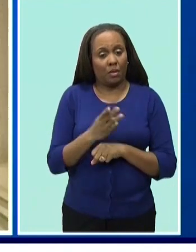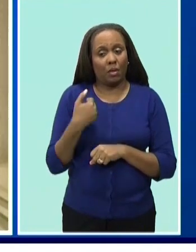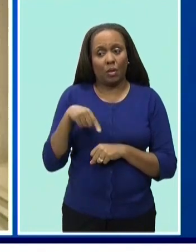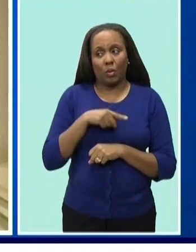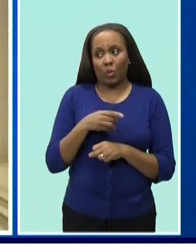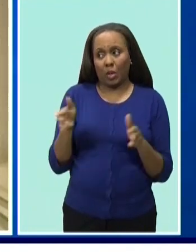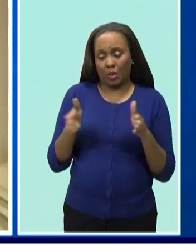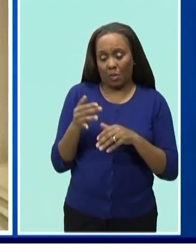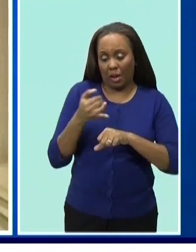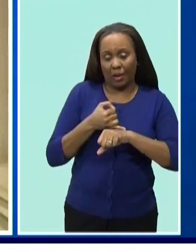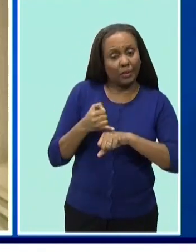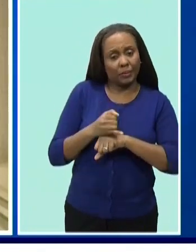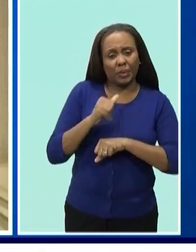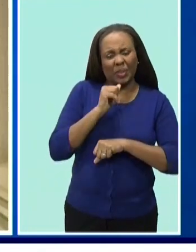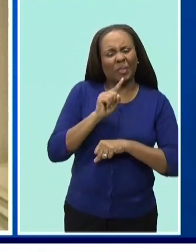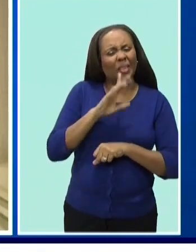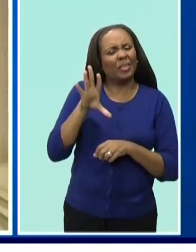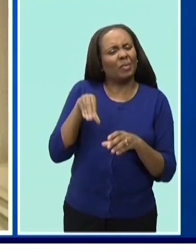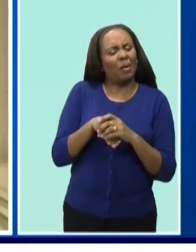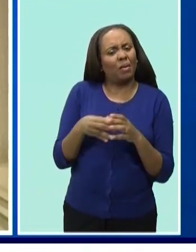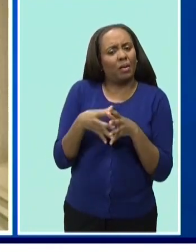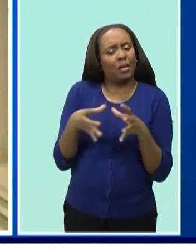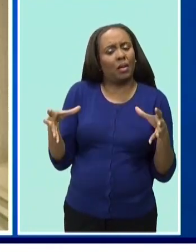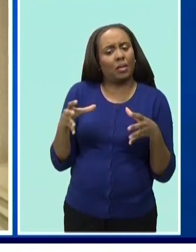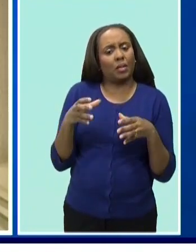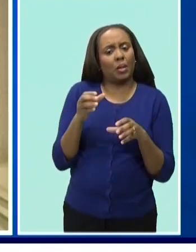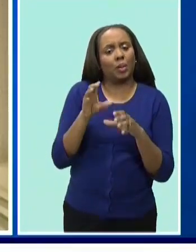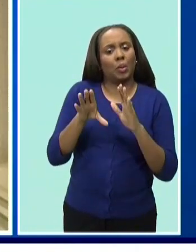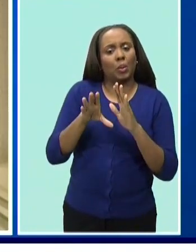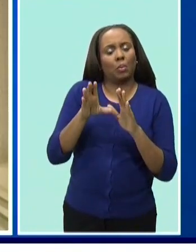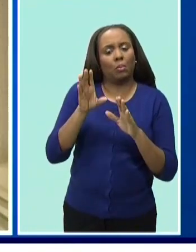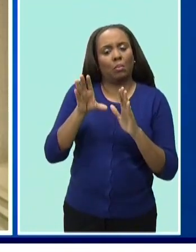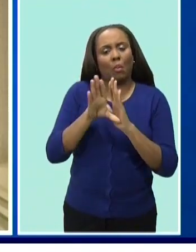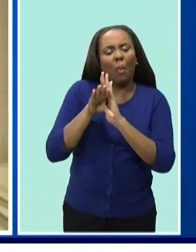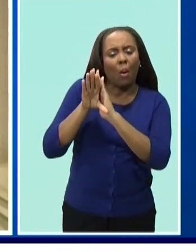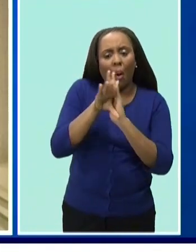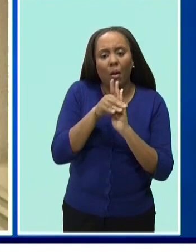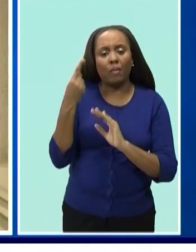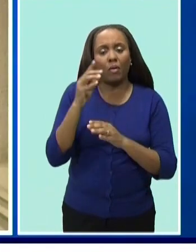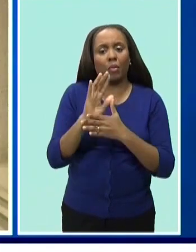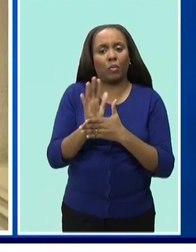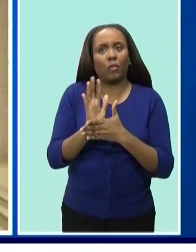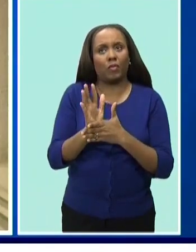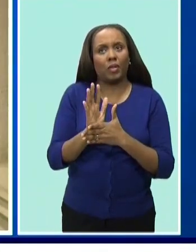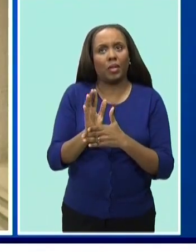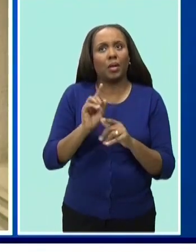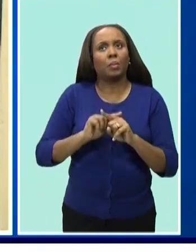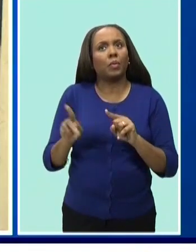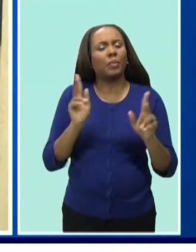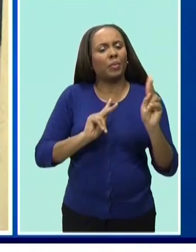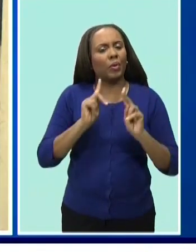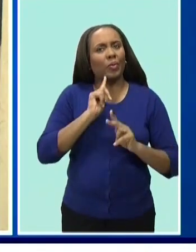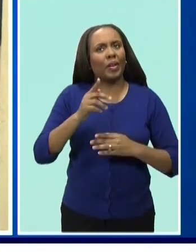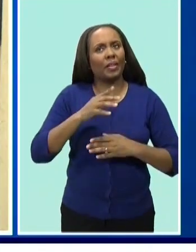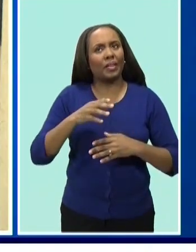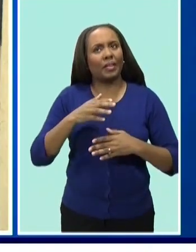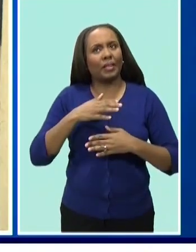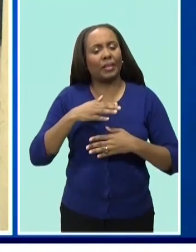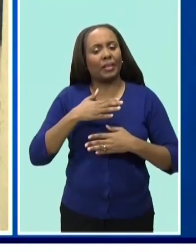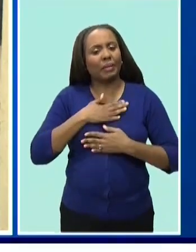to the filmmaking industry. So by the end of the day, it was well appreciated. I